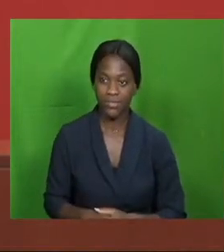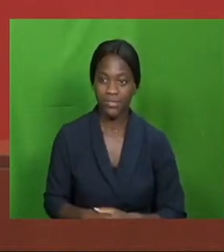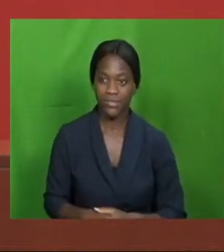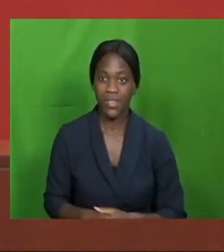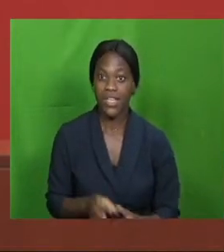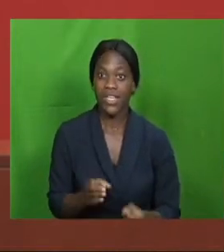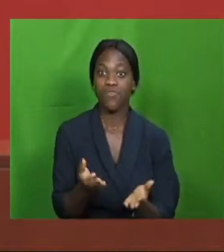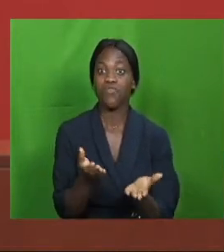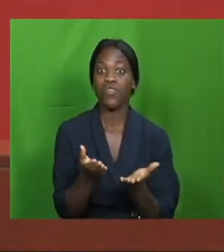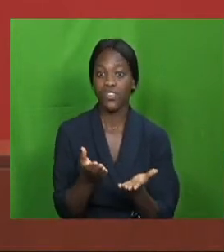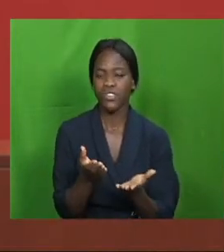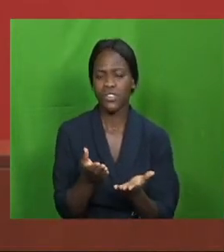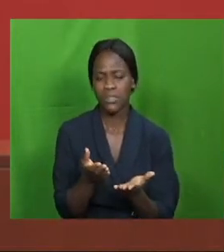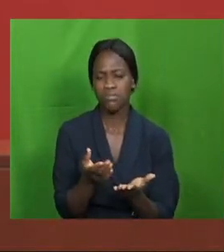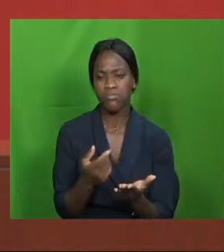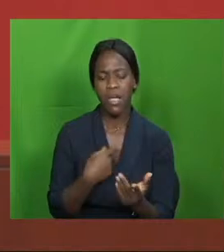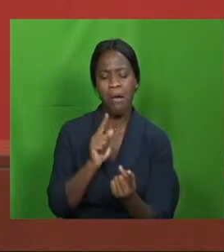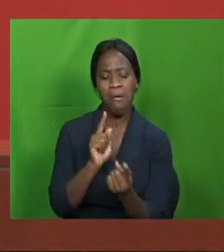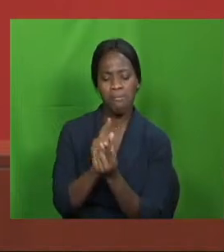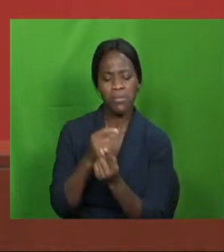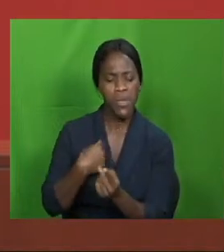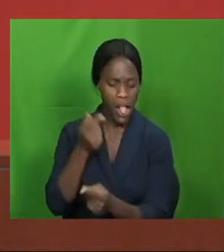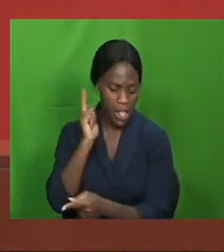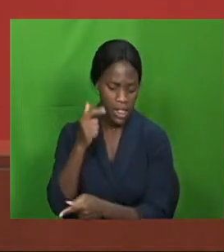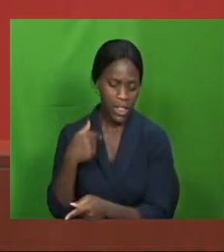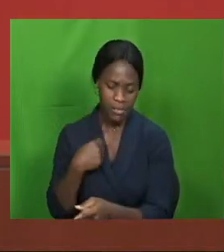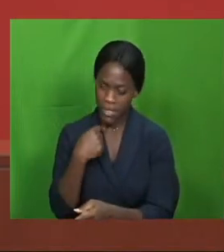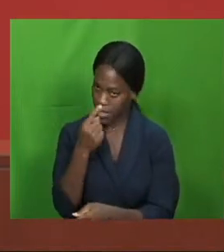see me in chambers.